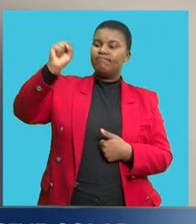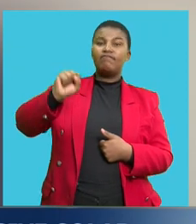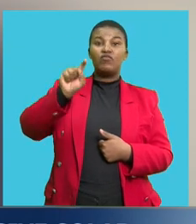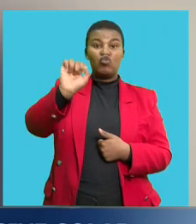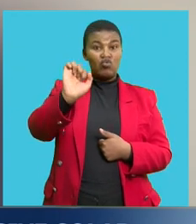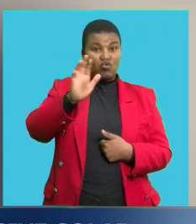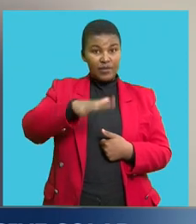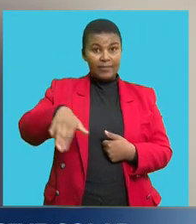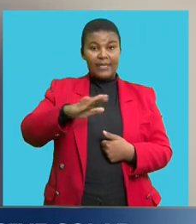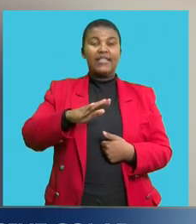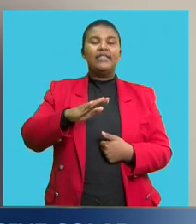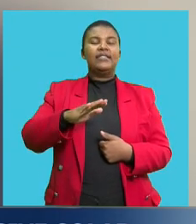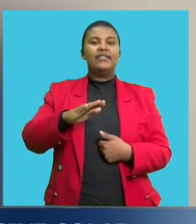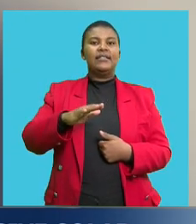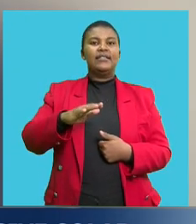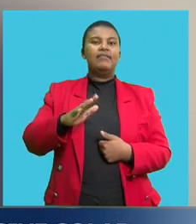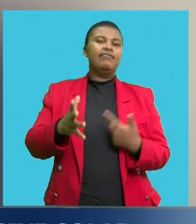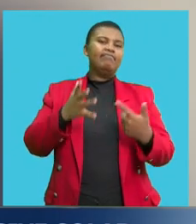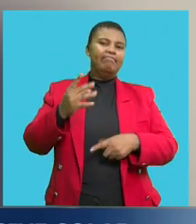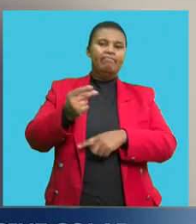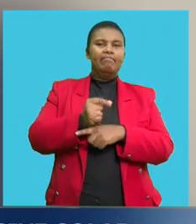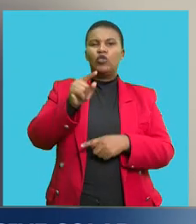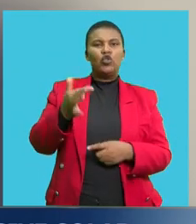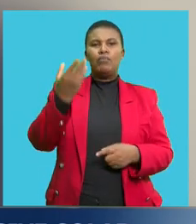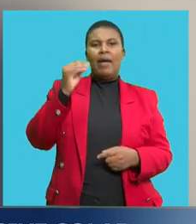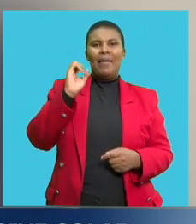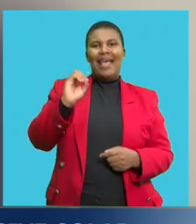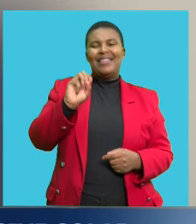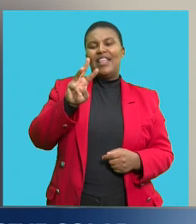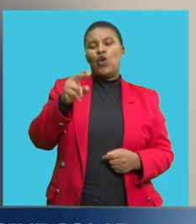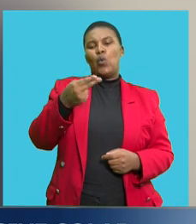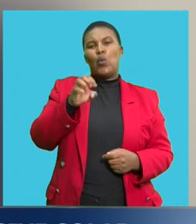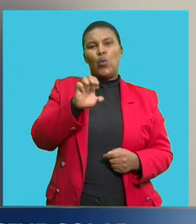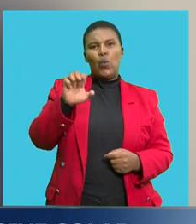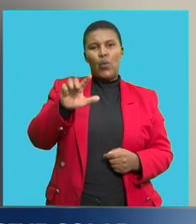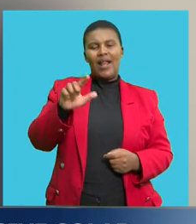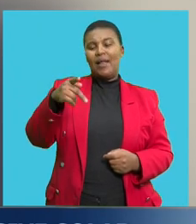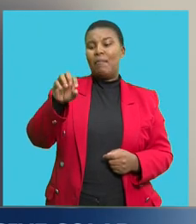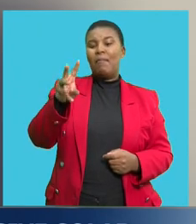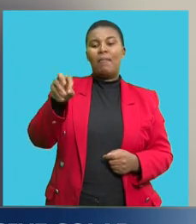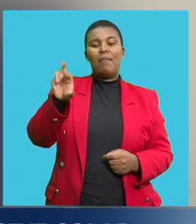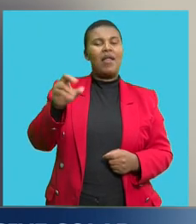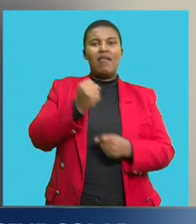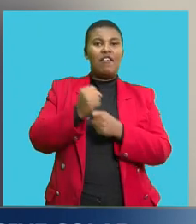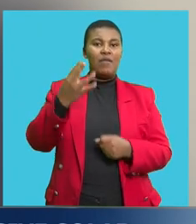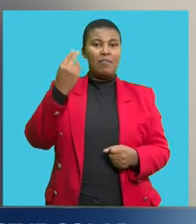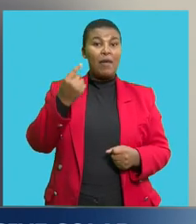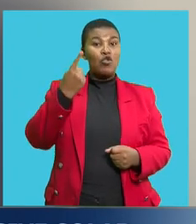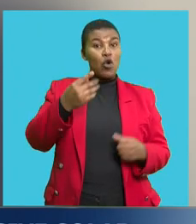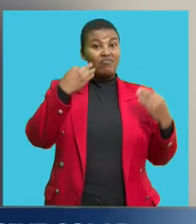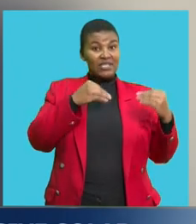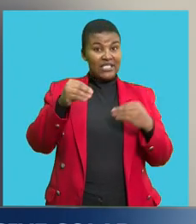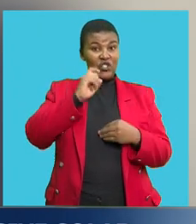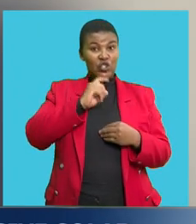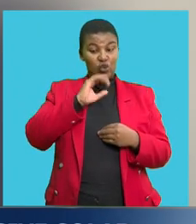load shedding that's taking place, you unfortunately do not receive the wheeled power. Whereas if you have a solar installation at your business, you are then immune to